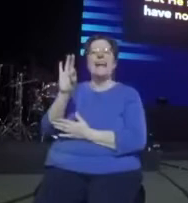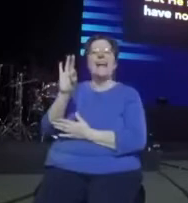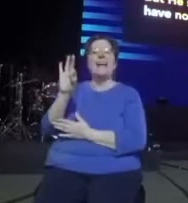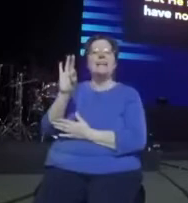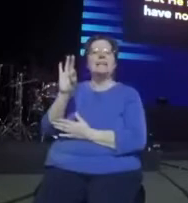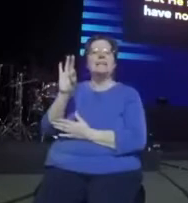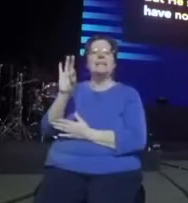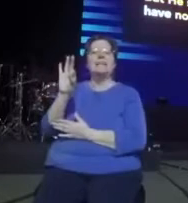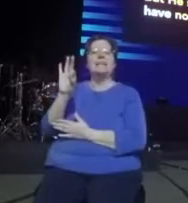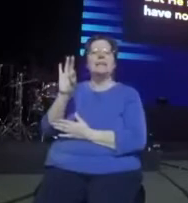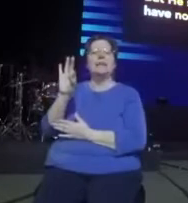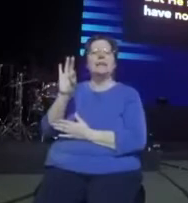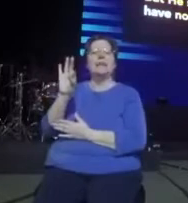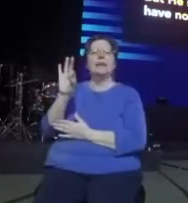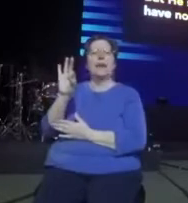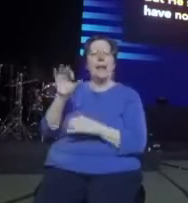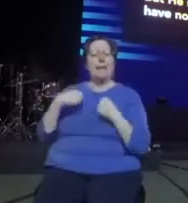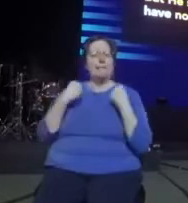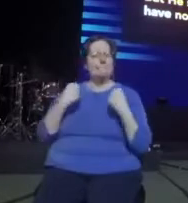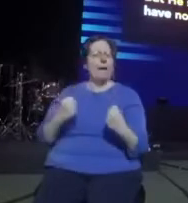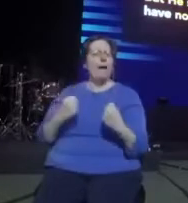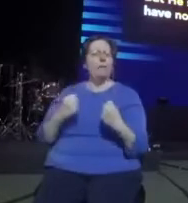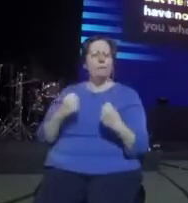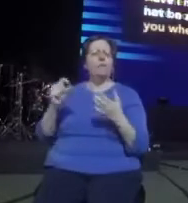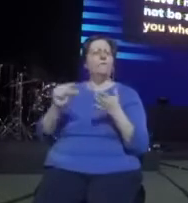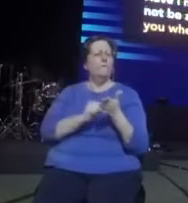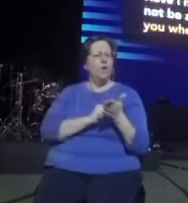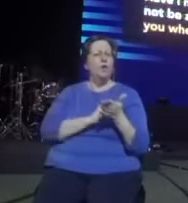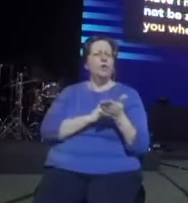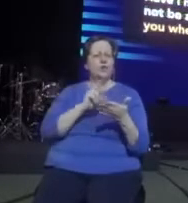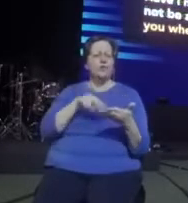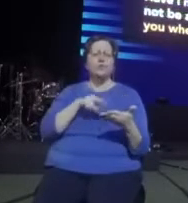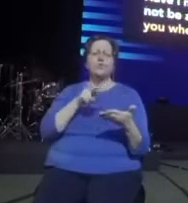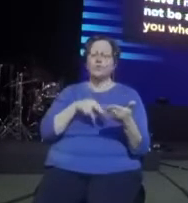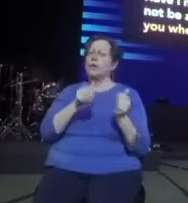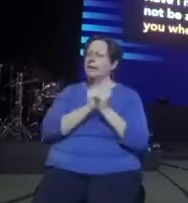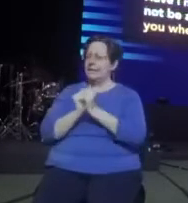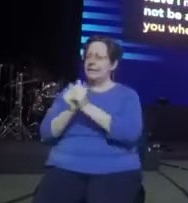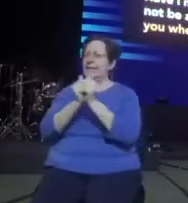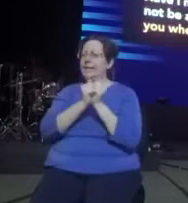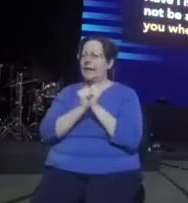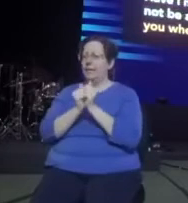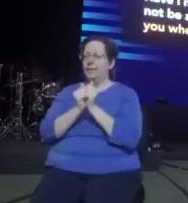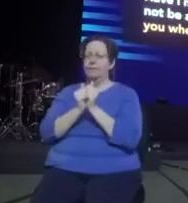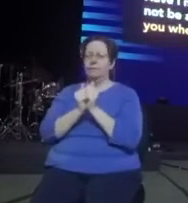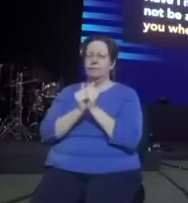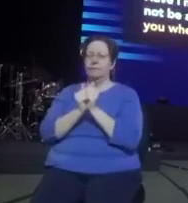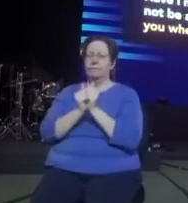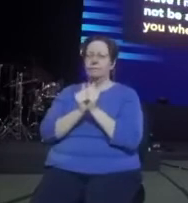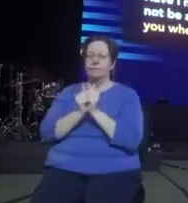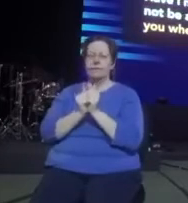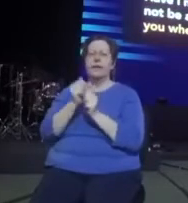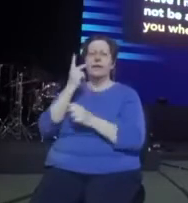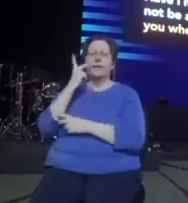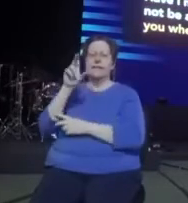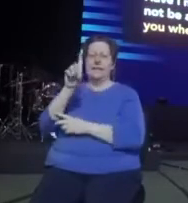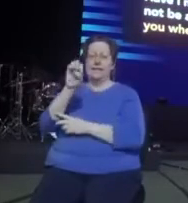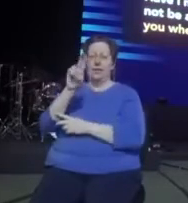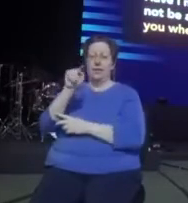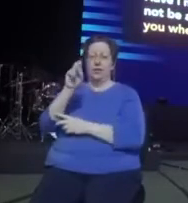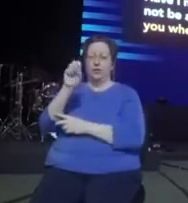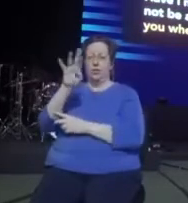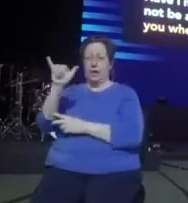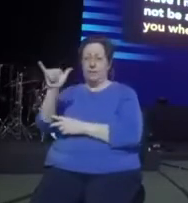really kind of powerful. Let's take a look at it together. Now, if you find Deuteronomy, just go